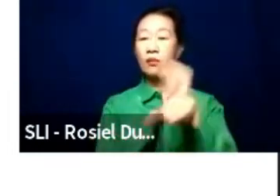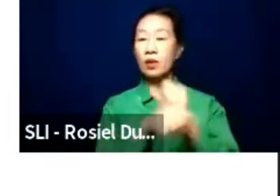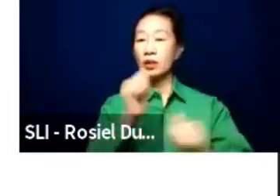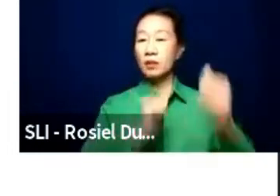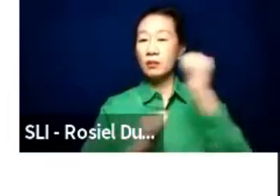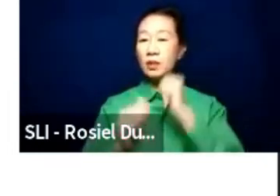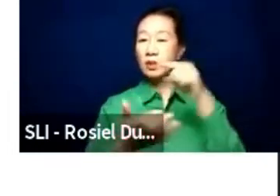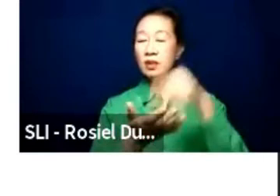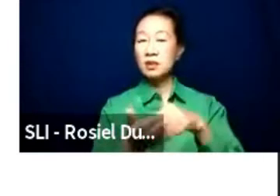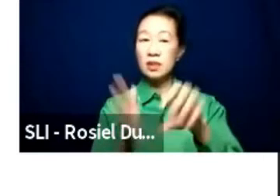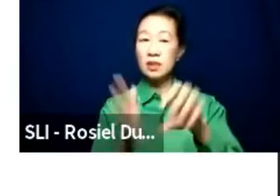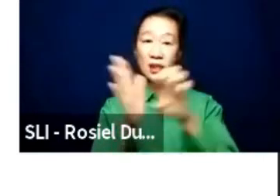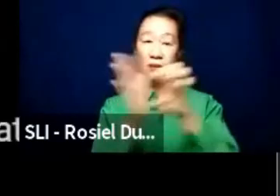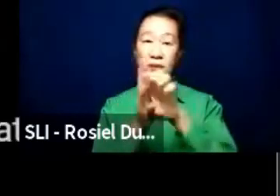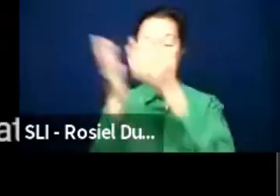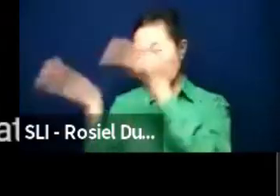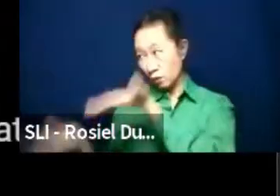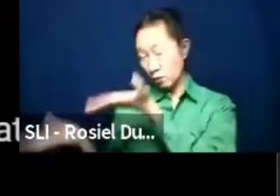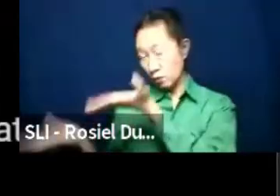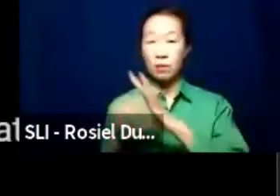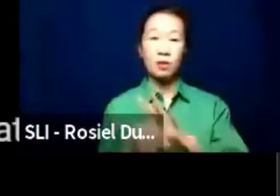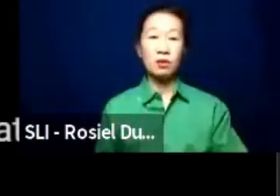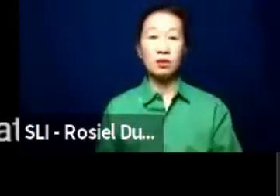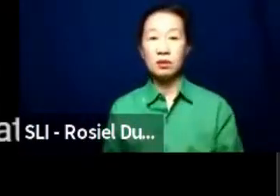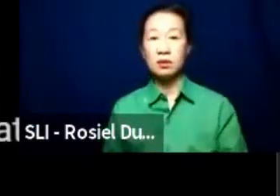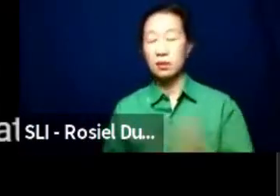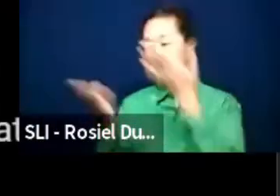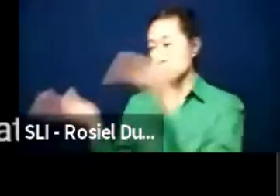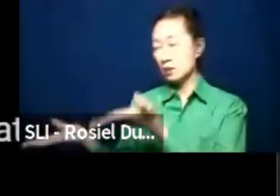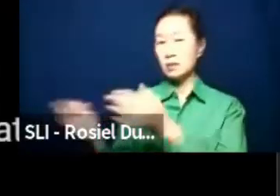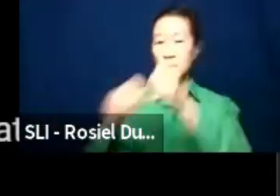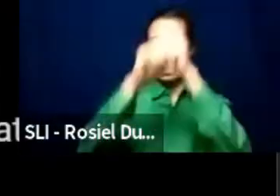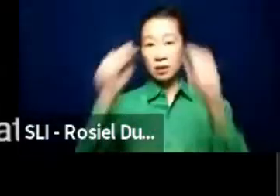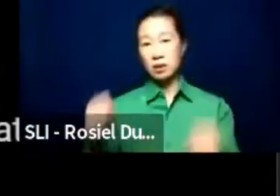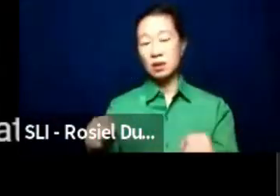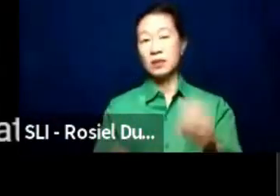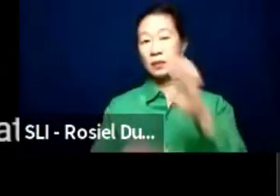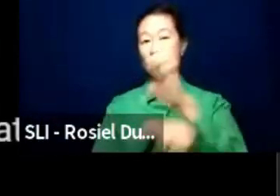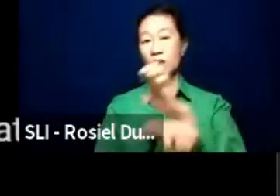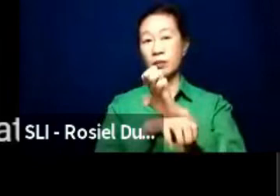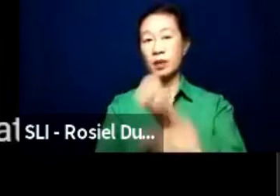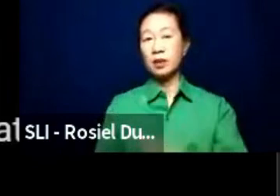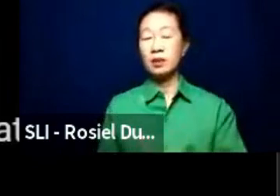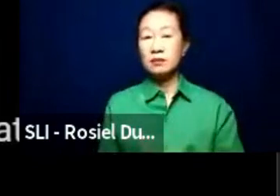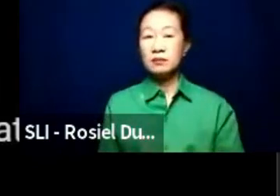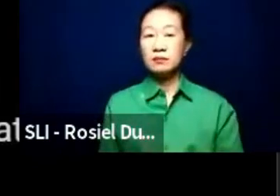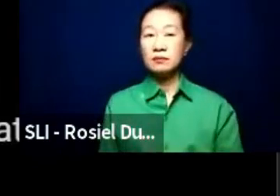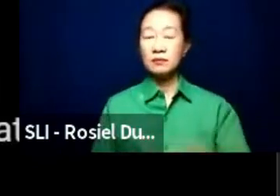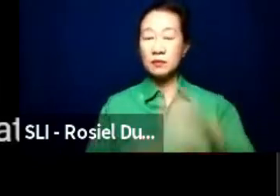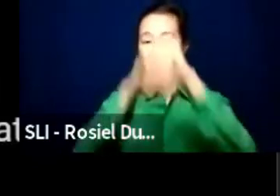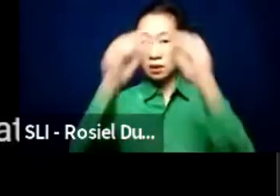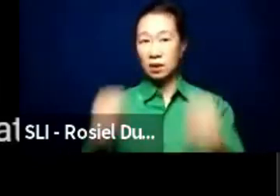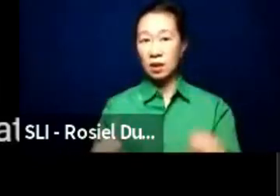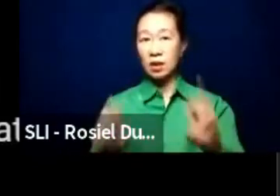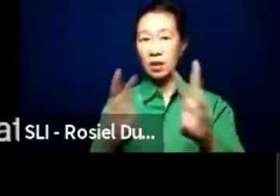So this is an example of a sheltered employment, sheltered